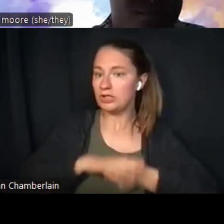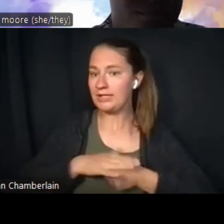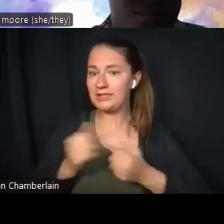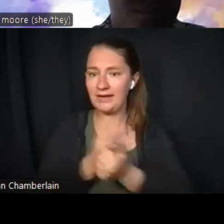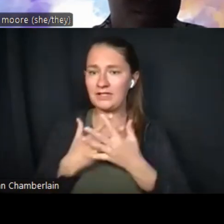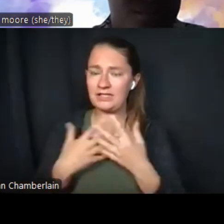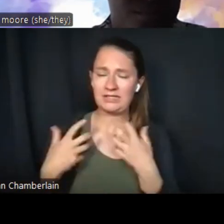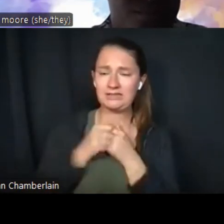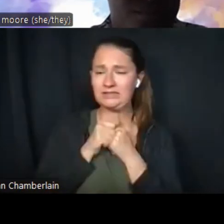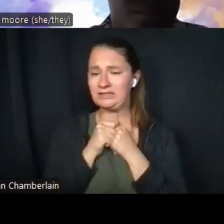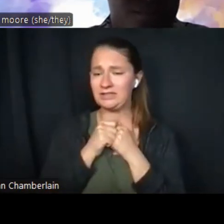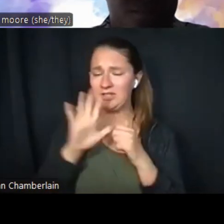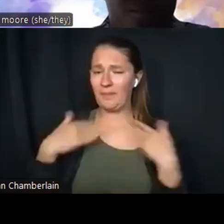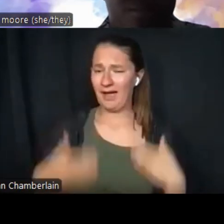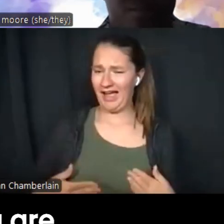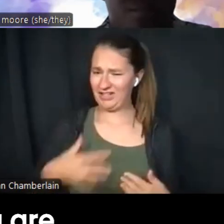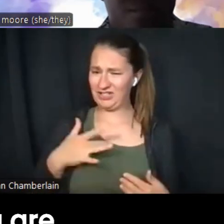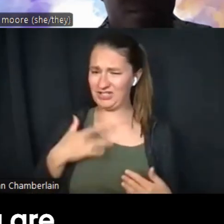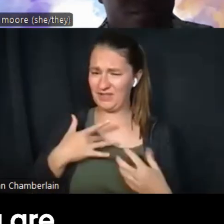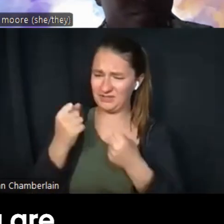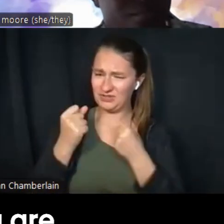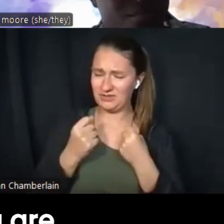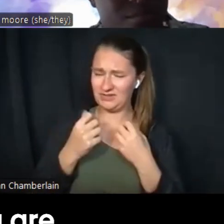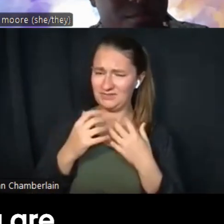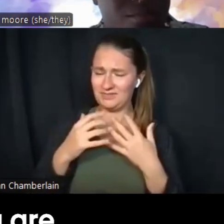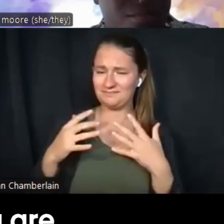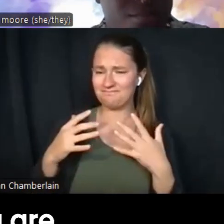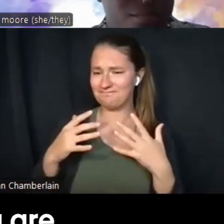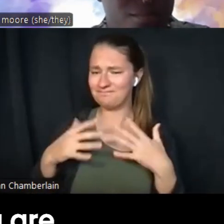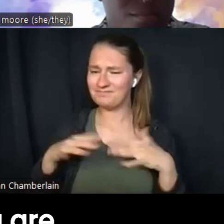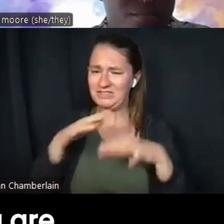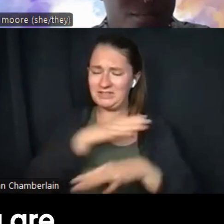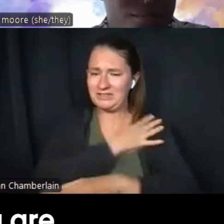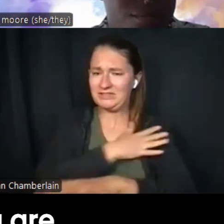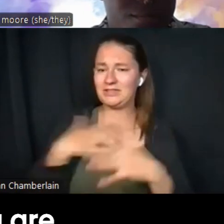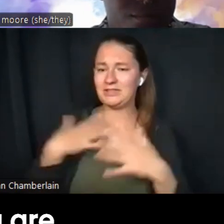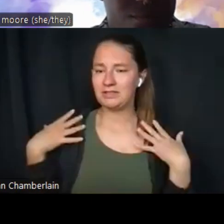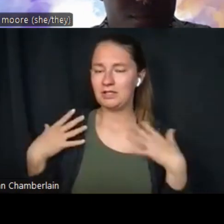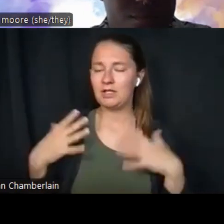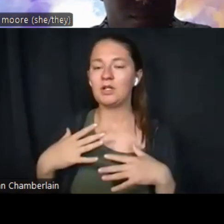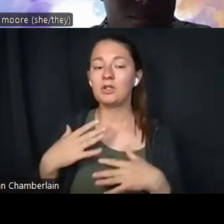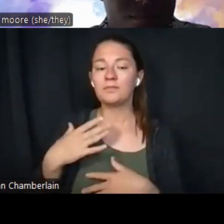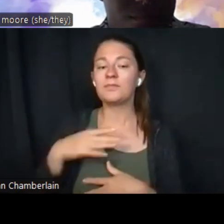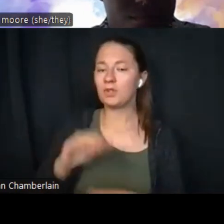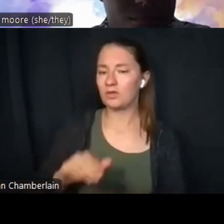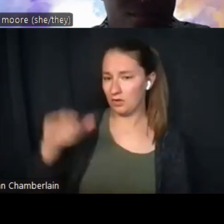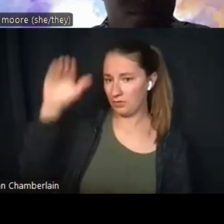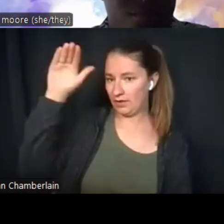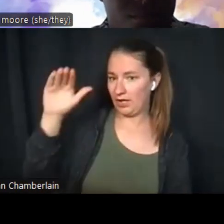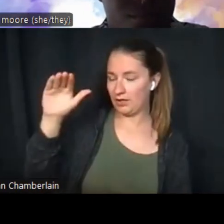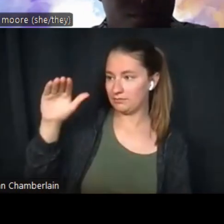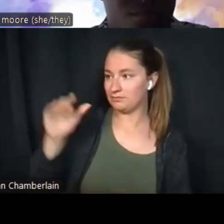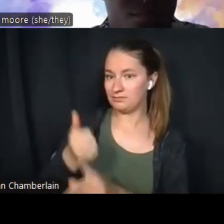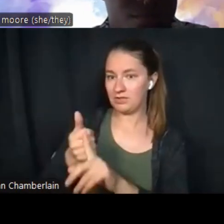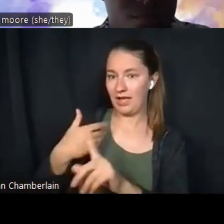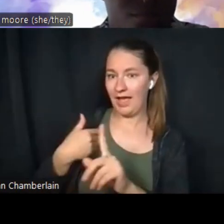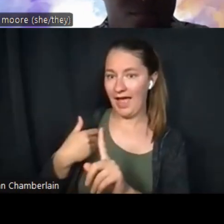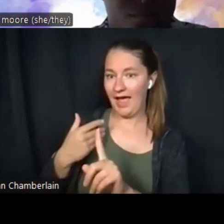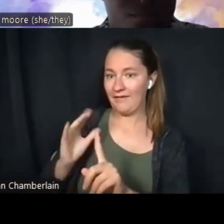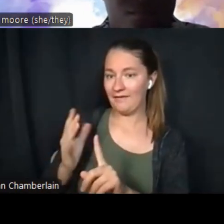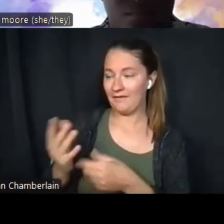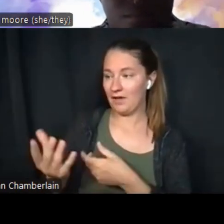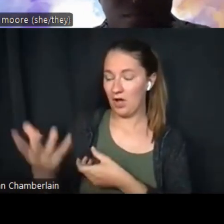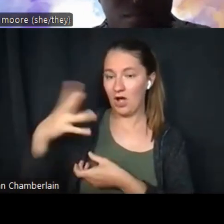up. Growing up not knowing you're autistic when you are, means that a lot of stuff gets hidden and